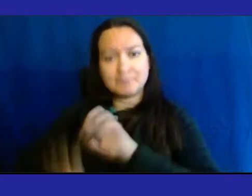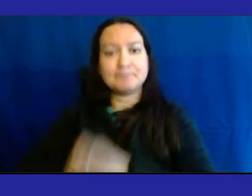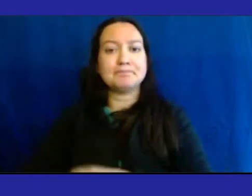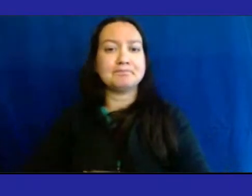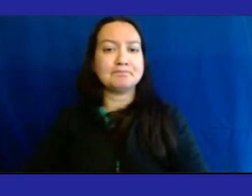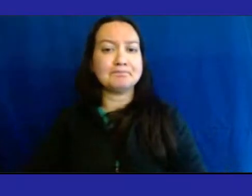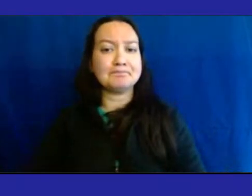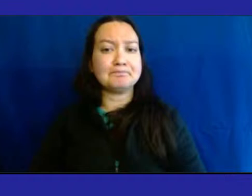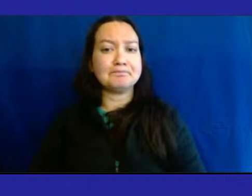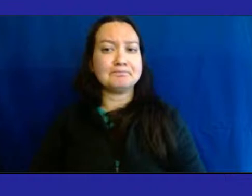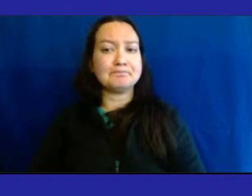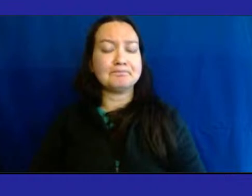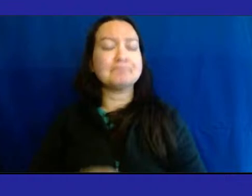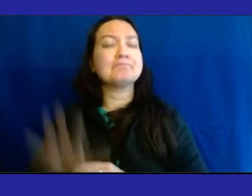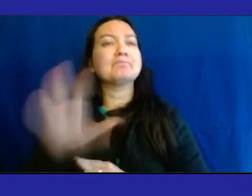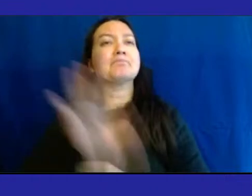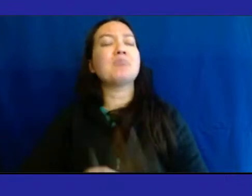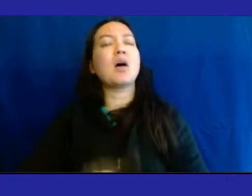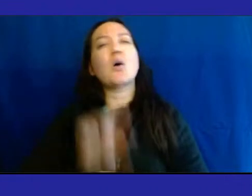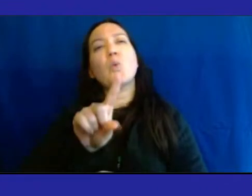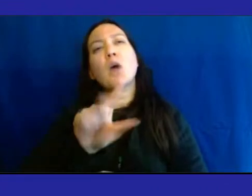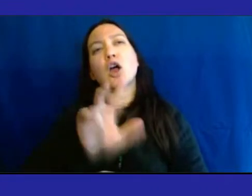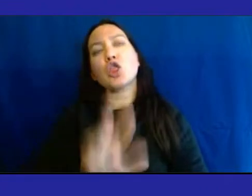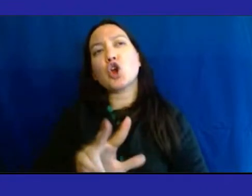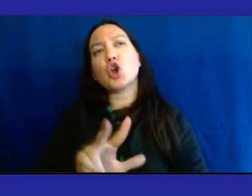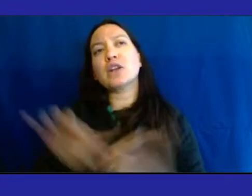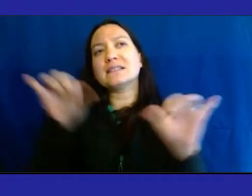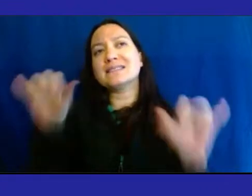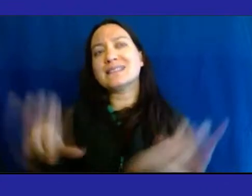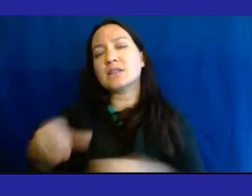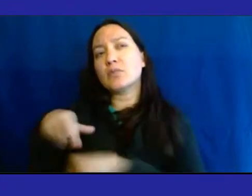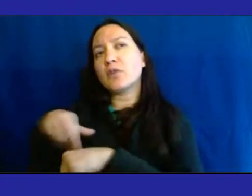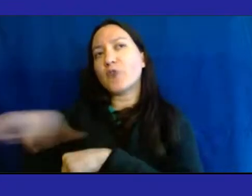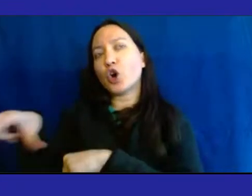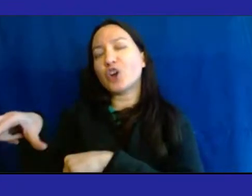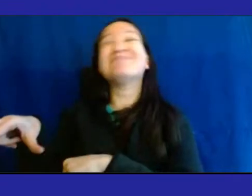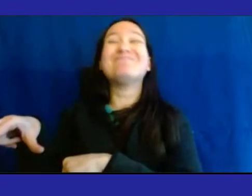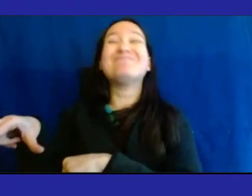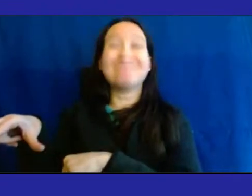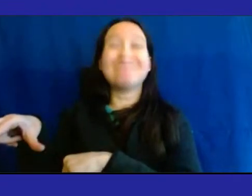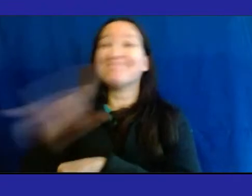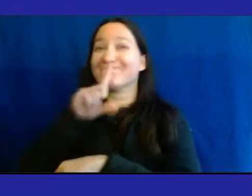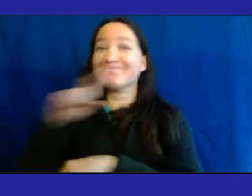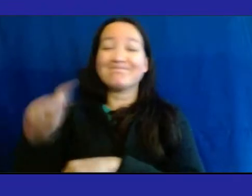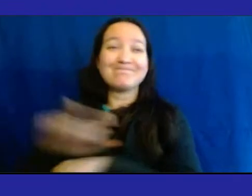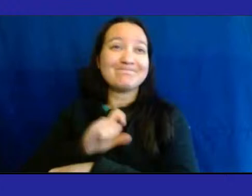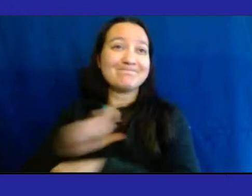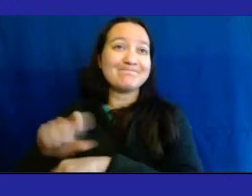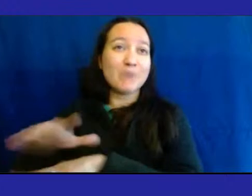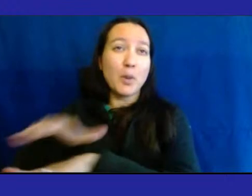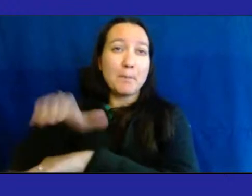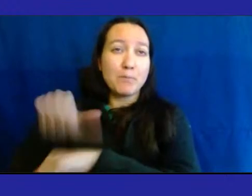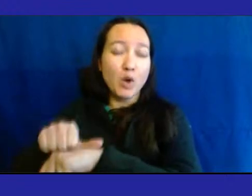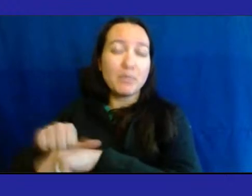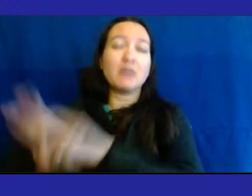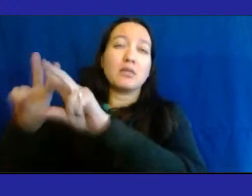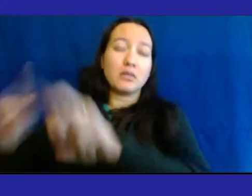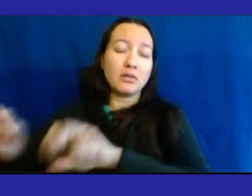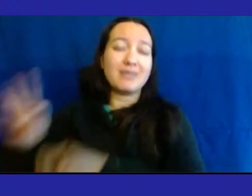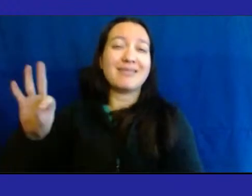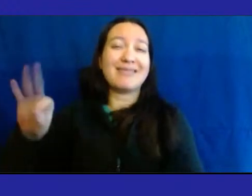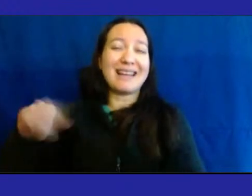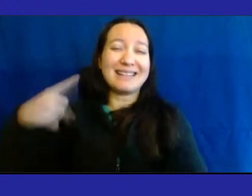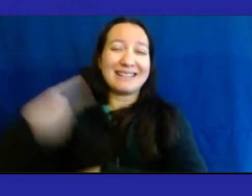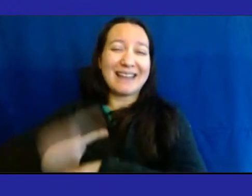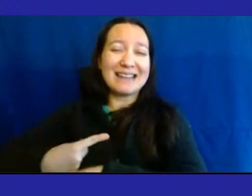So only about a third of the system-wide nephrology referrals resulted in actual nephrology evaluation within 90 days.